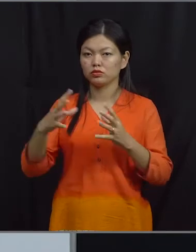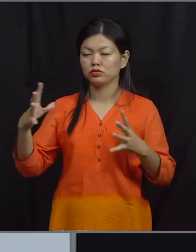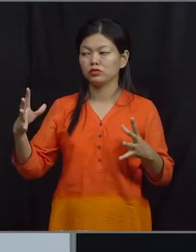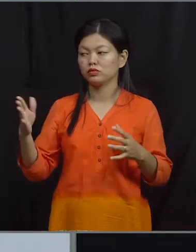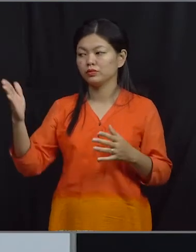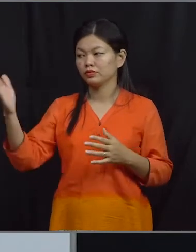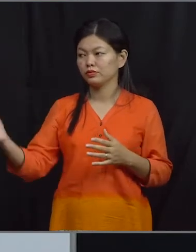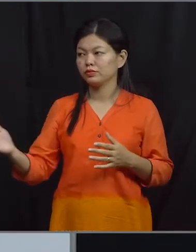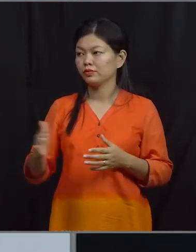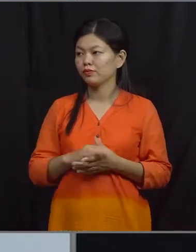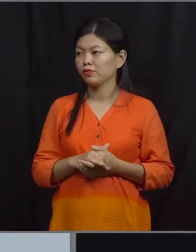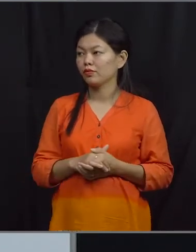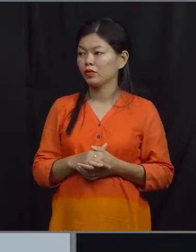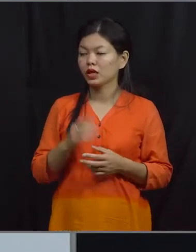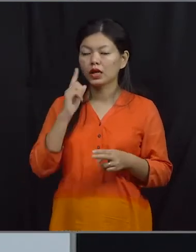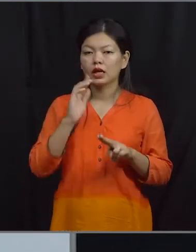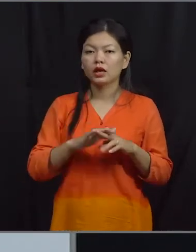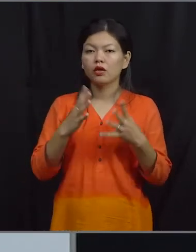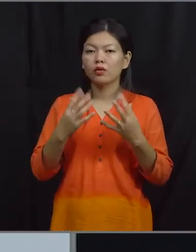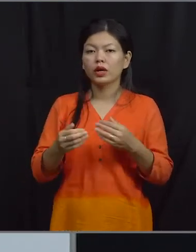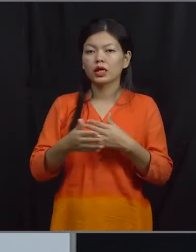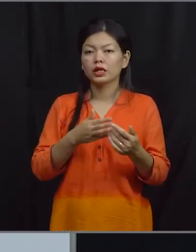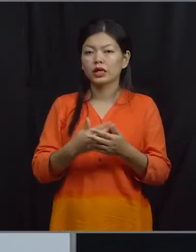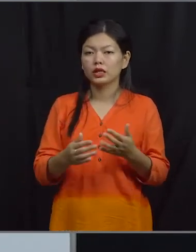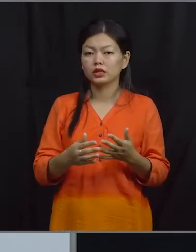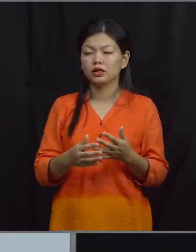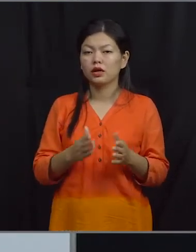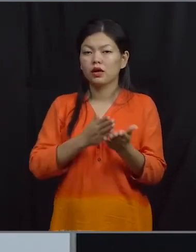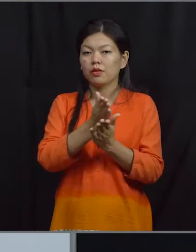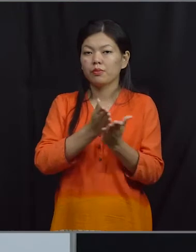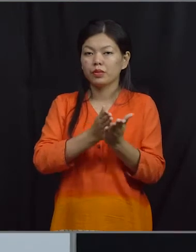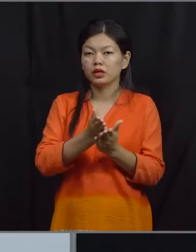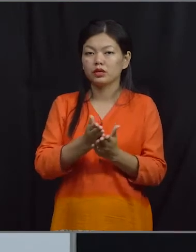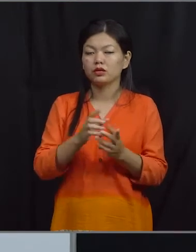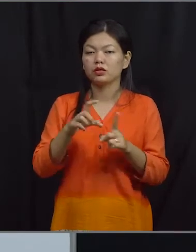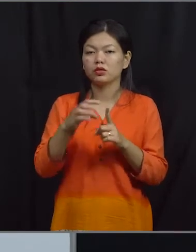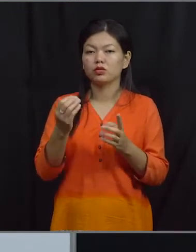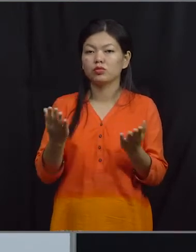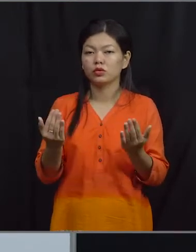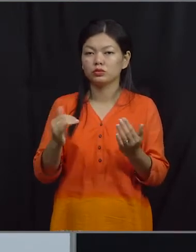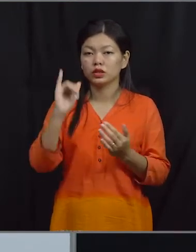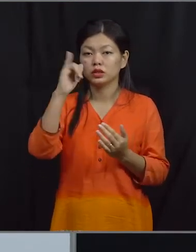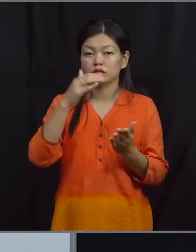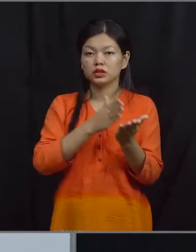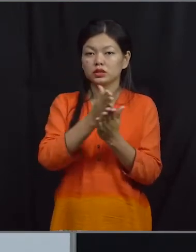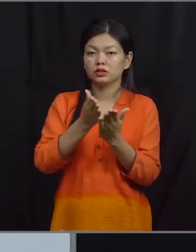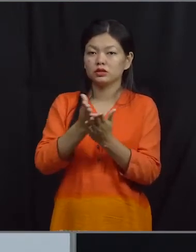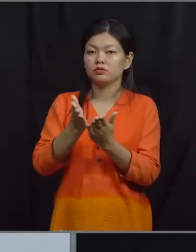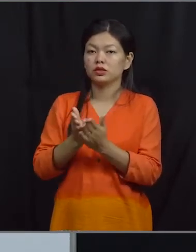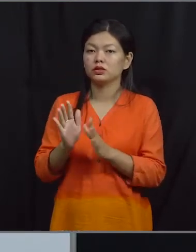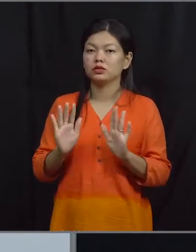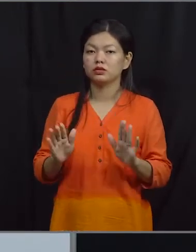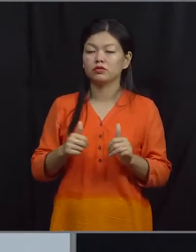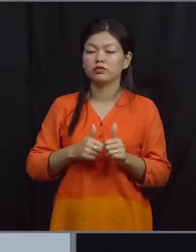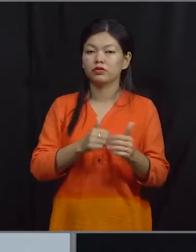third row, anything you can do it. It can be done by 6 ways. Then minus 1, then deleting the column and row, we get